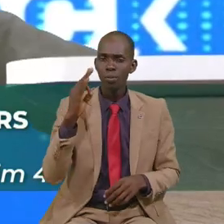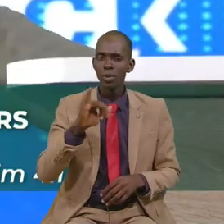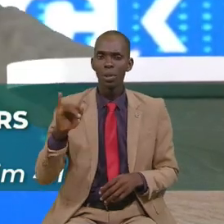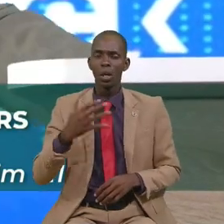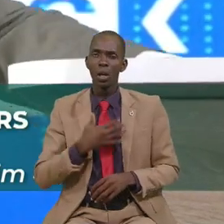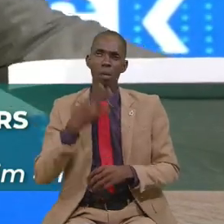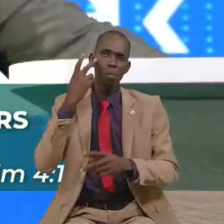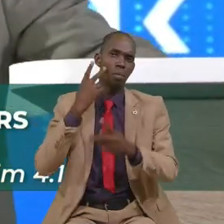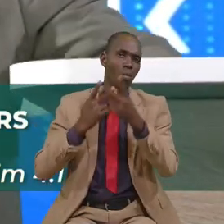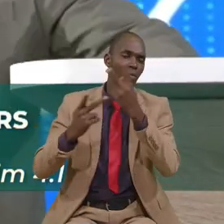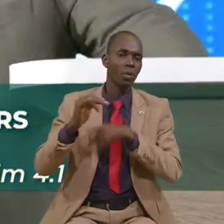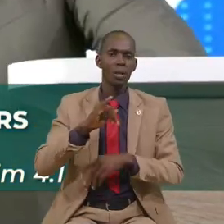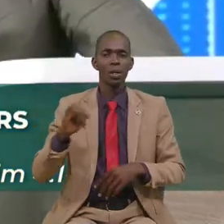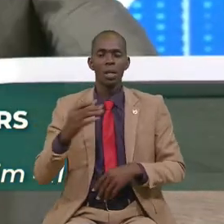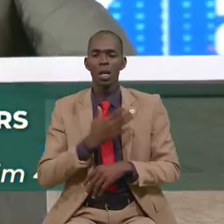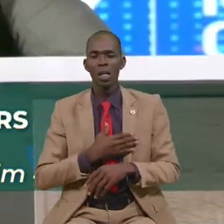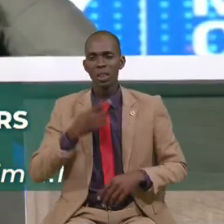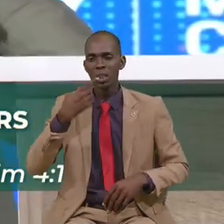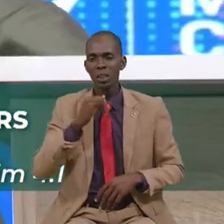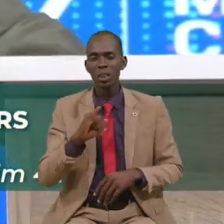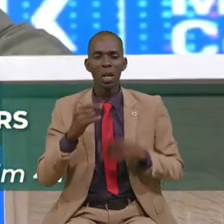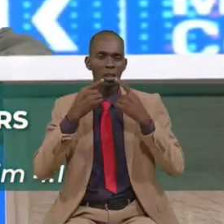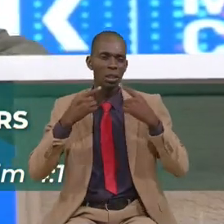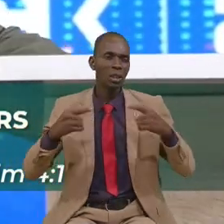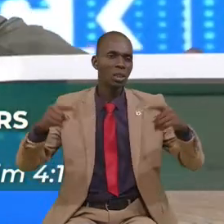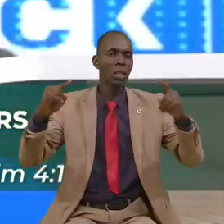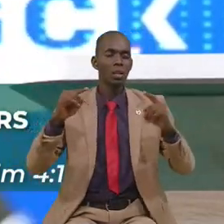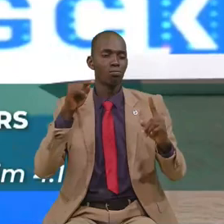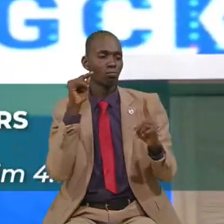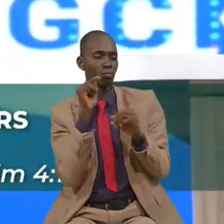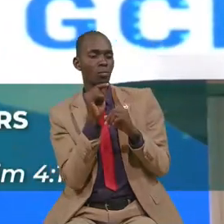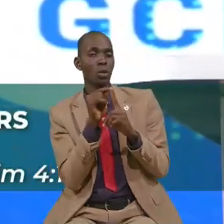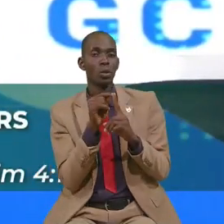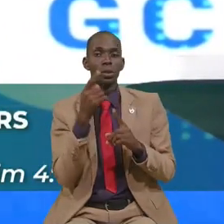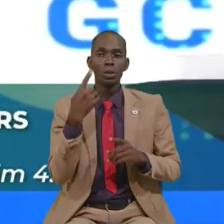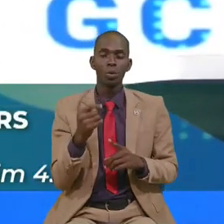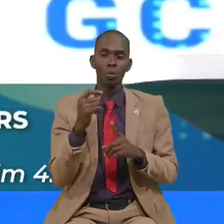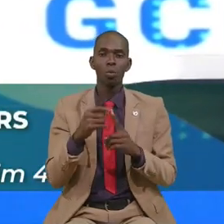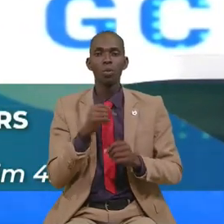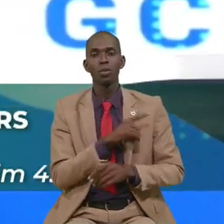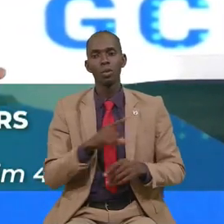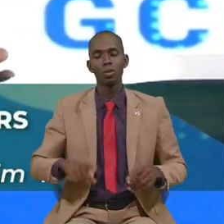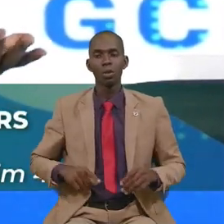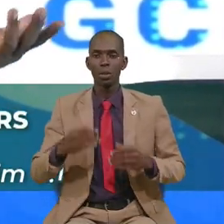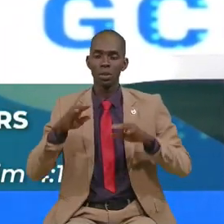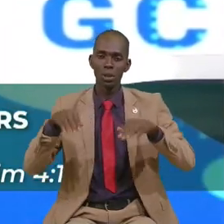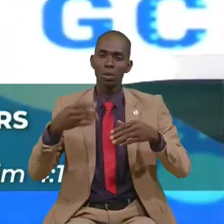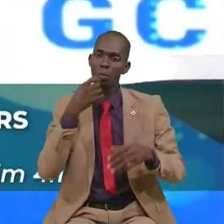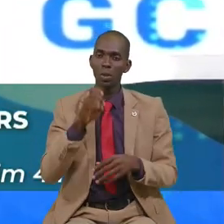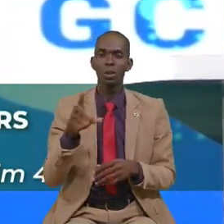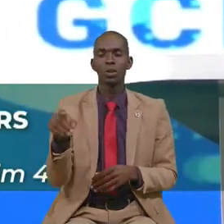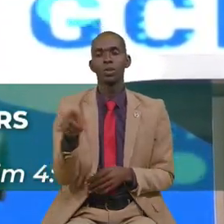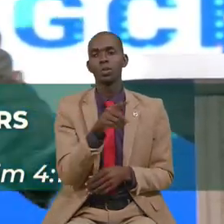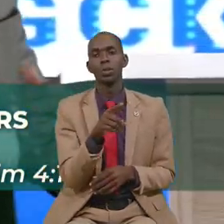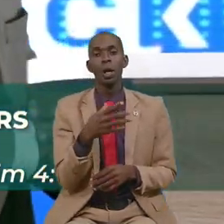I'm preaching, and declaring exactly what the Lord had commanded. So I